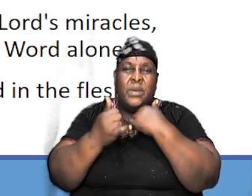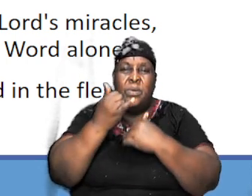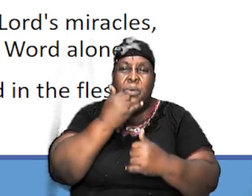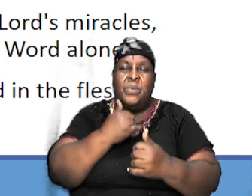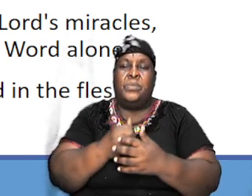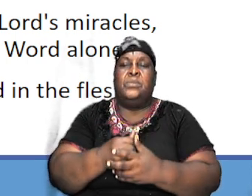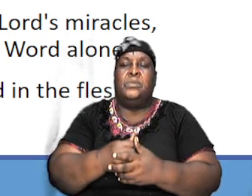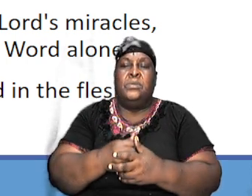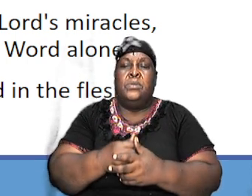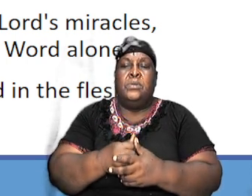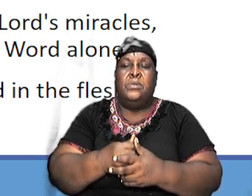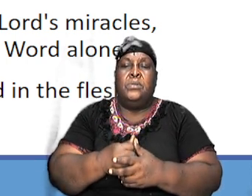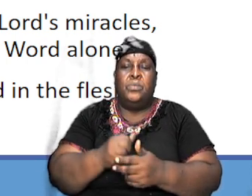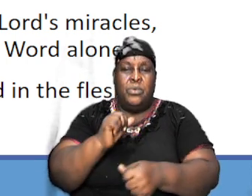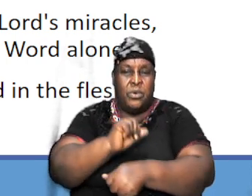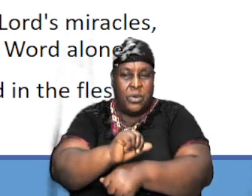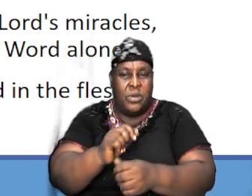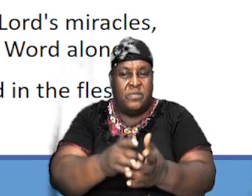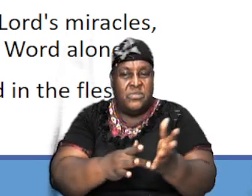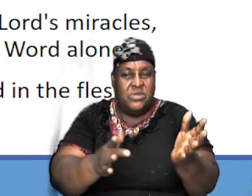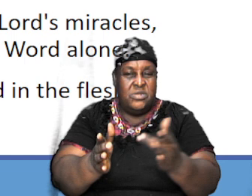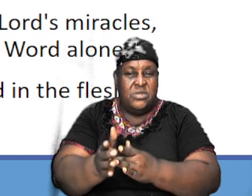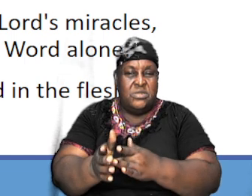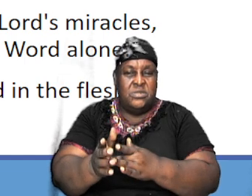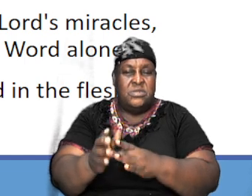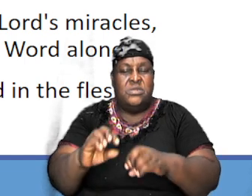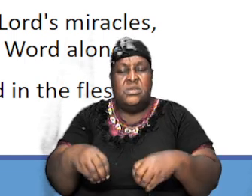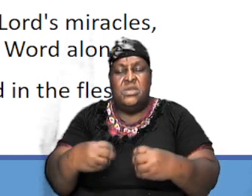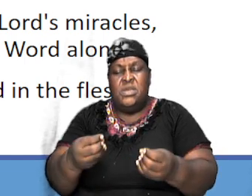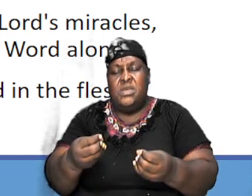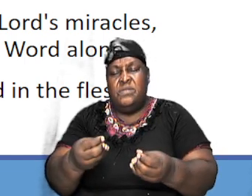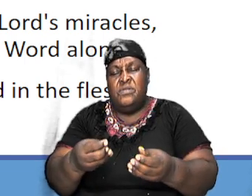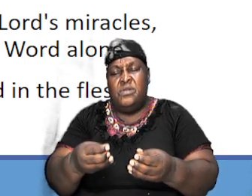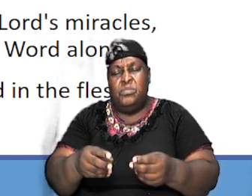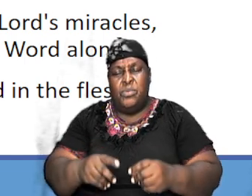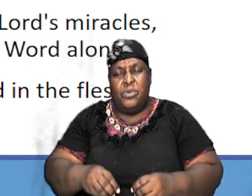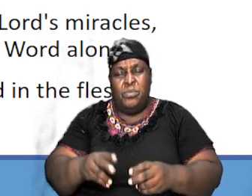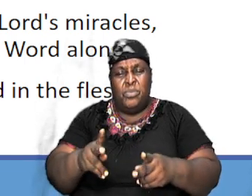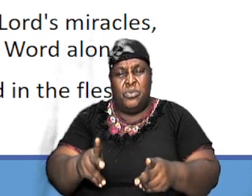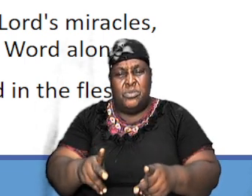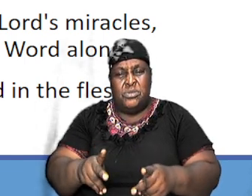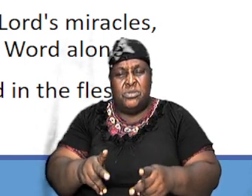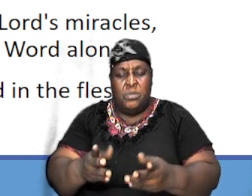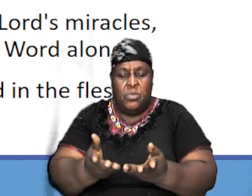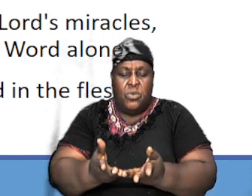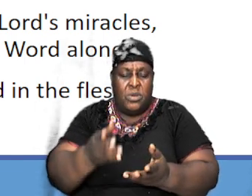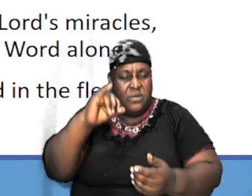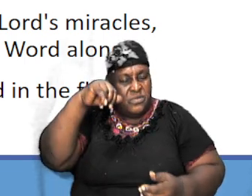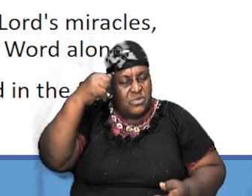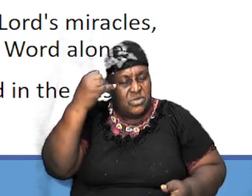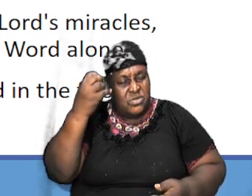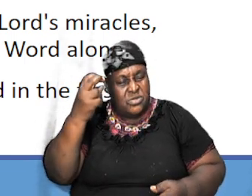important because it gives it a purpose why John was written, the book of John, and it was written specifically to